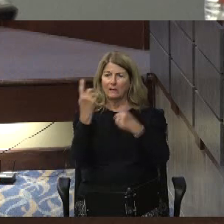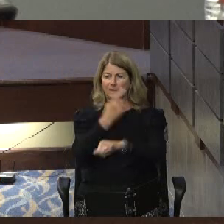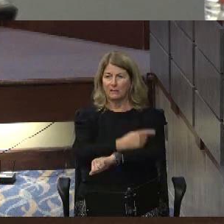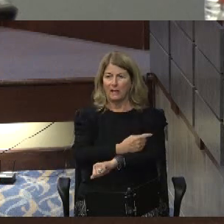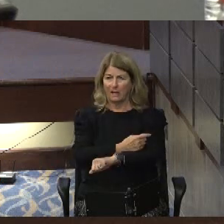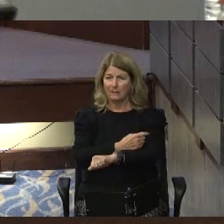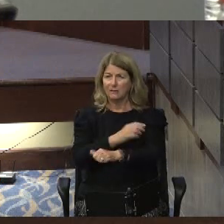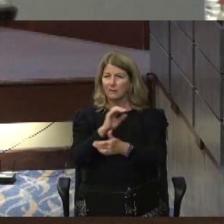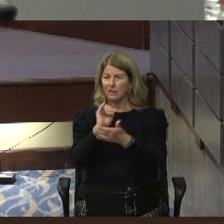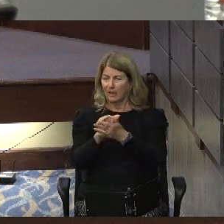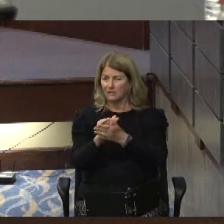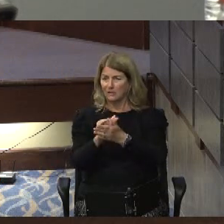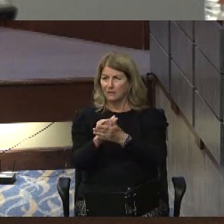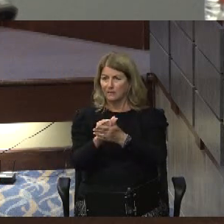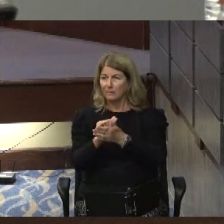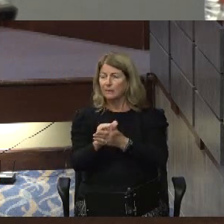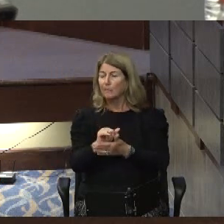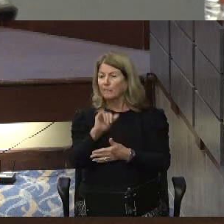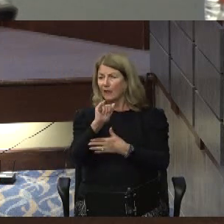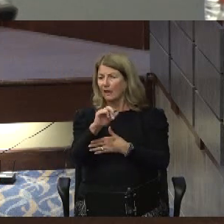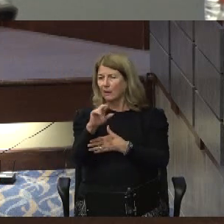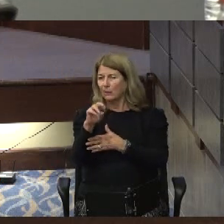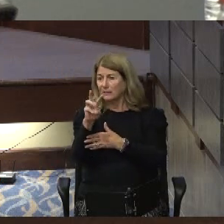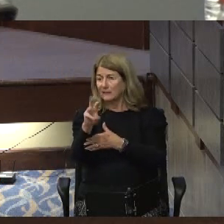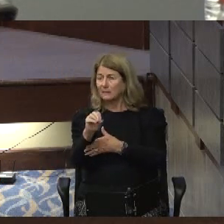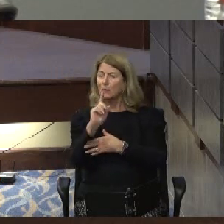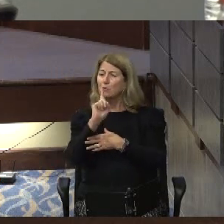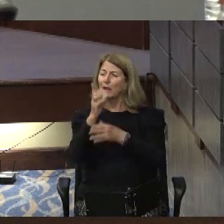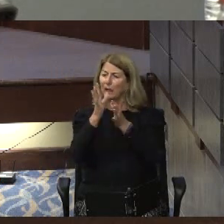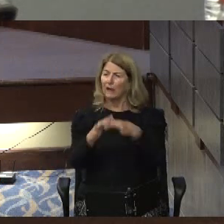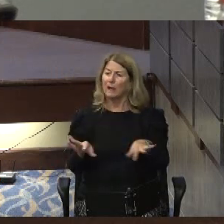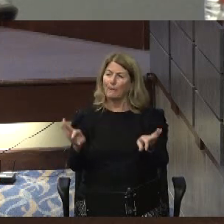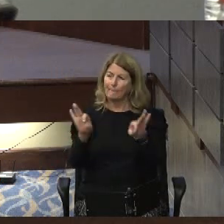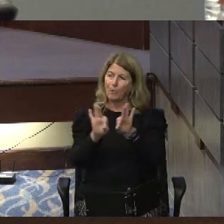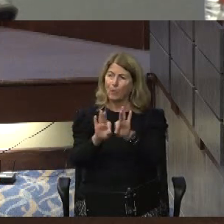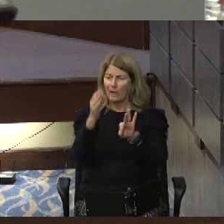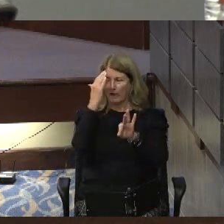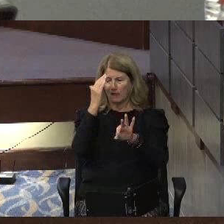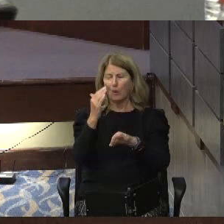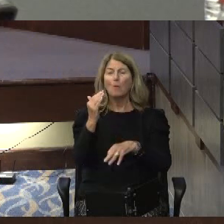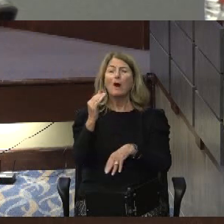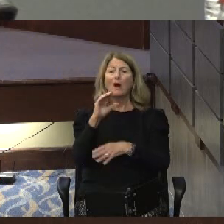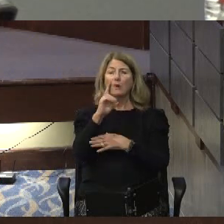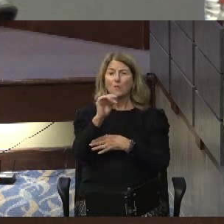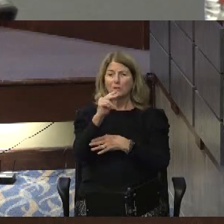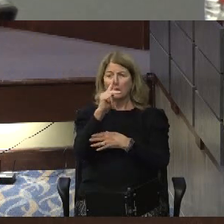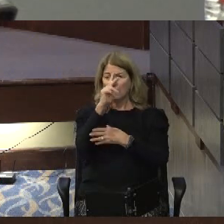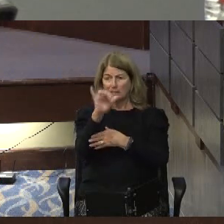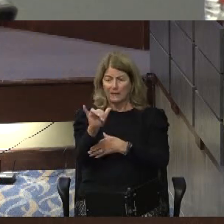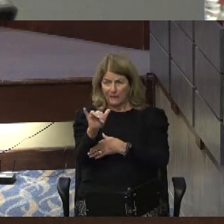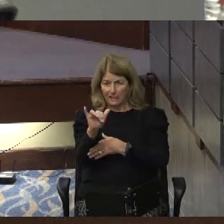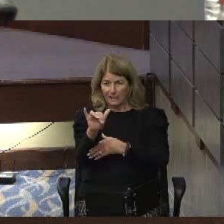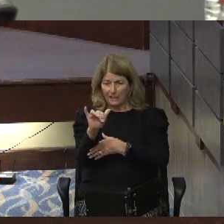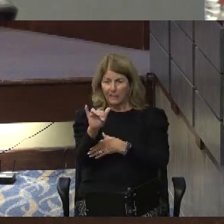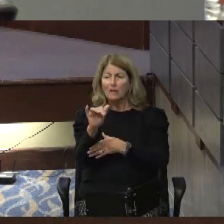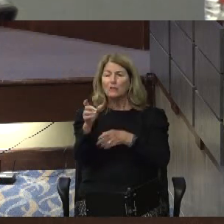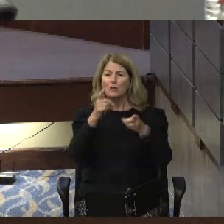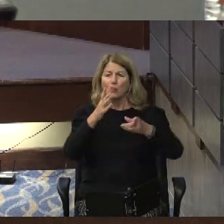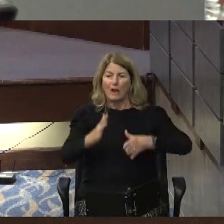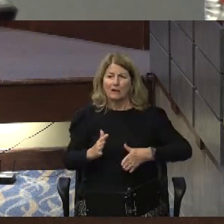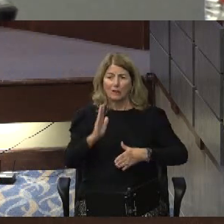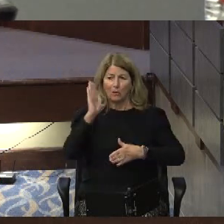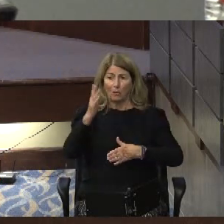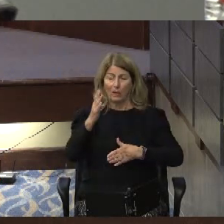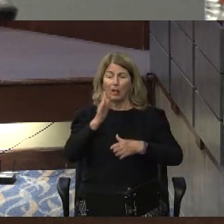I think it's really important, and I know our utilities director, Lisa Tyre, is really elevating the message, as well as